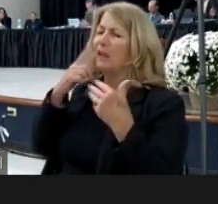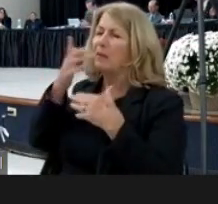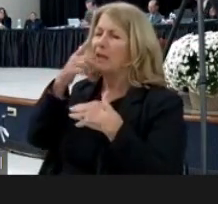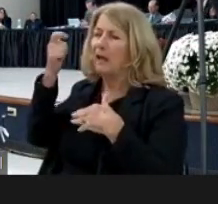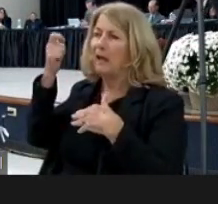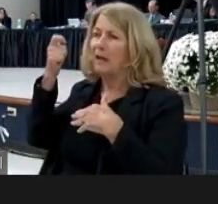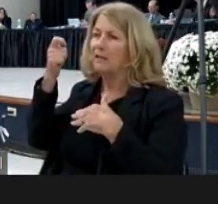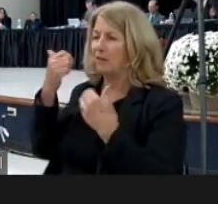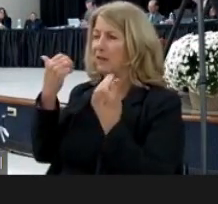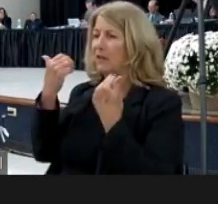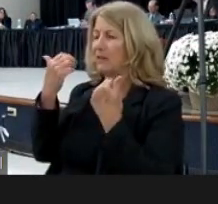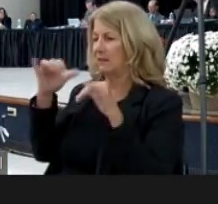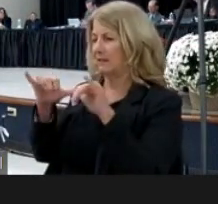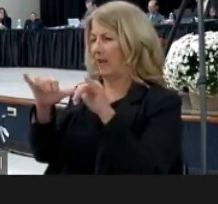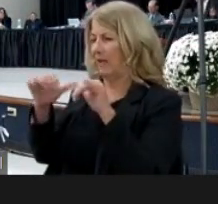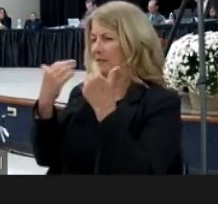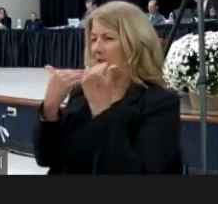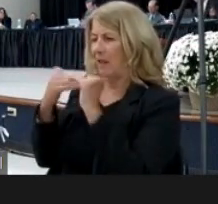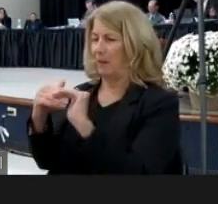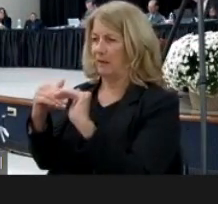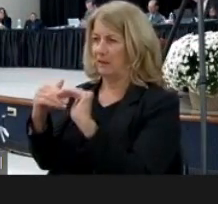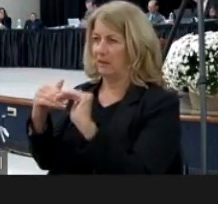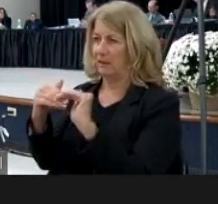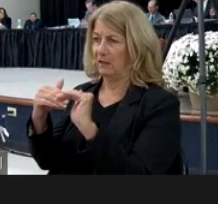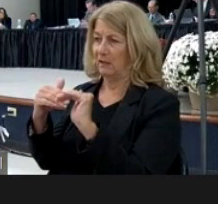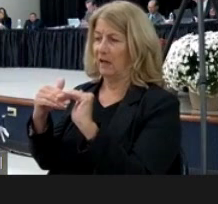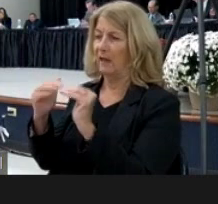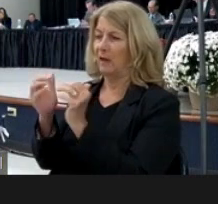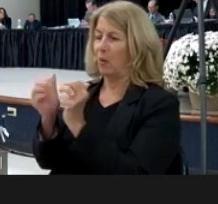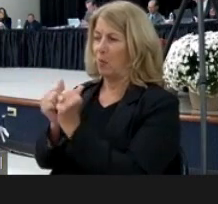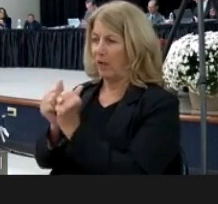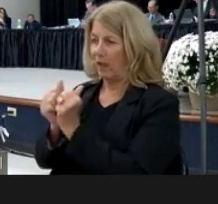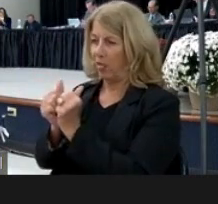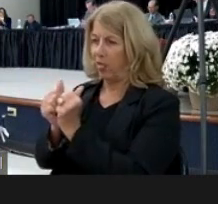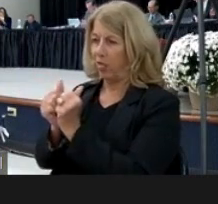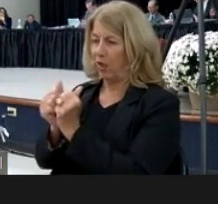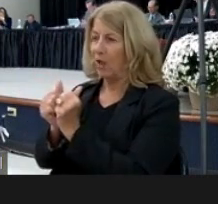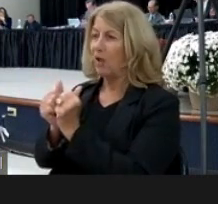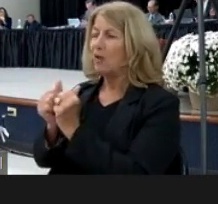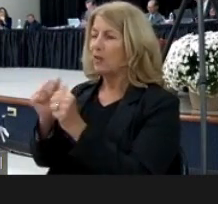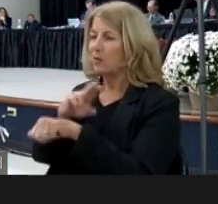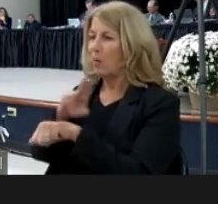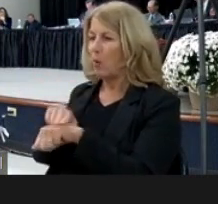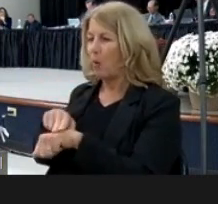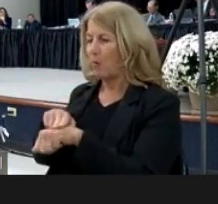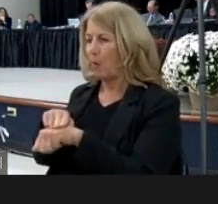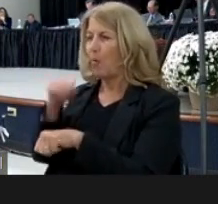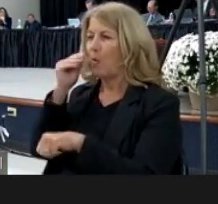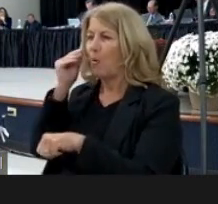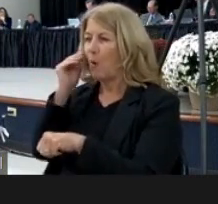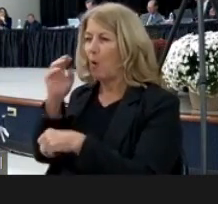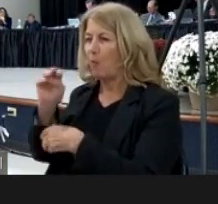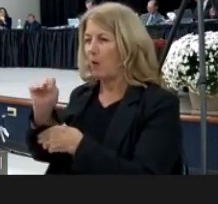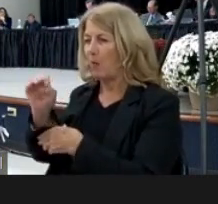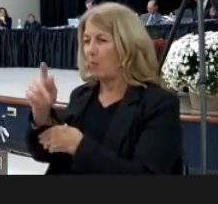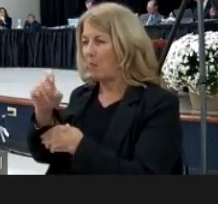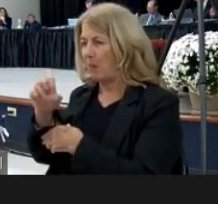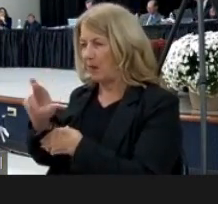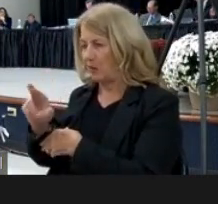size limitations on it, and with the typical residential meters, the load's going to be